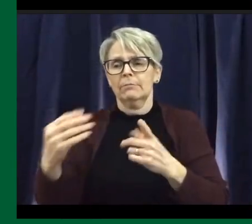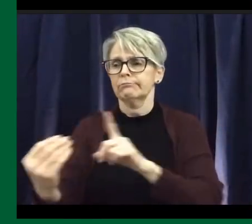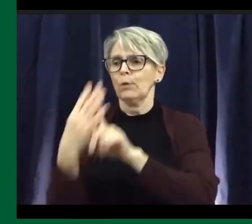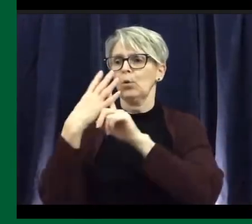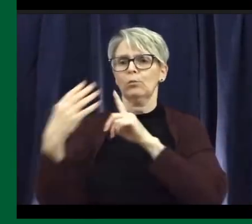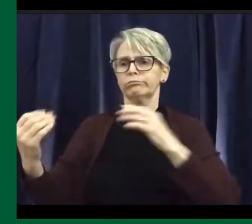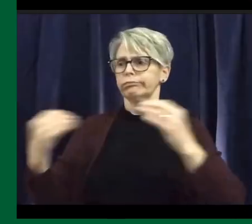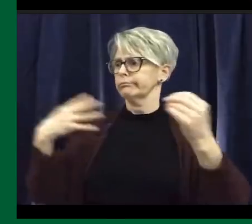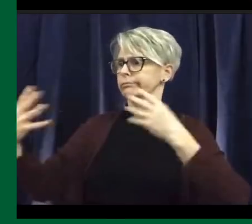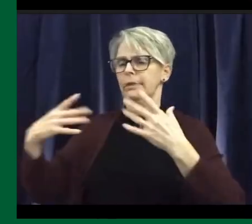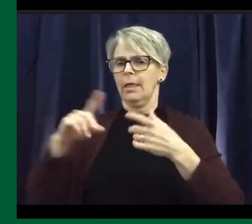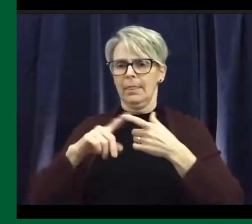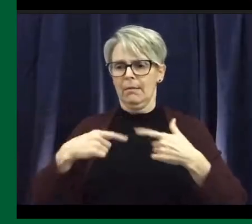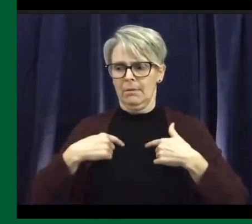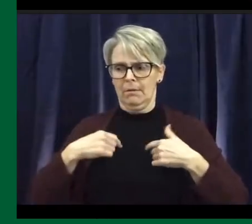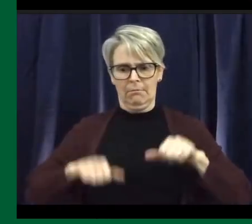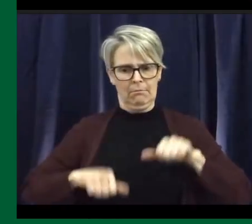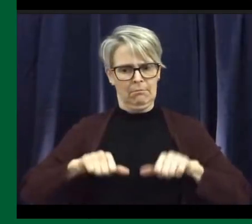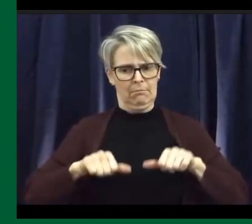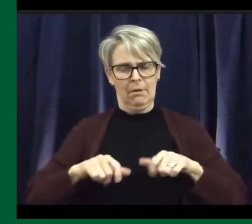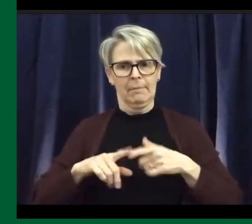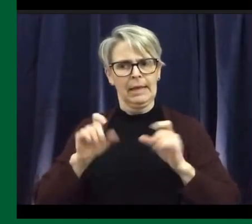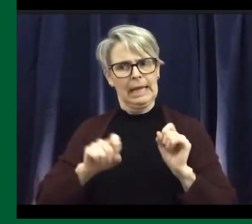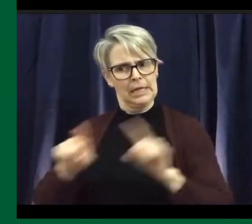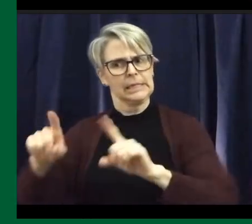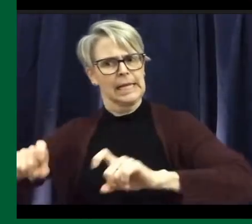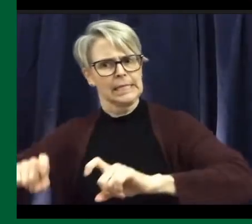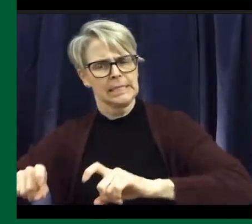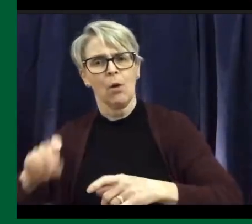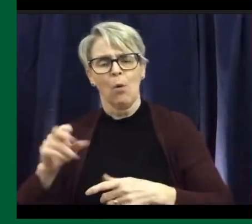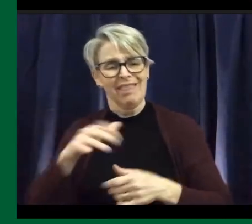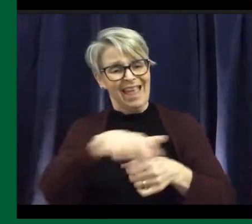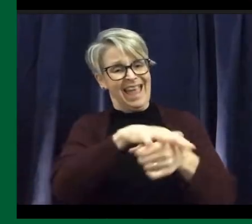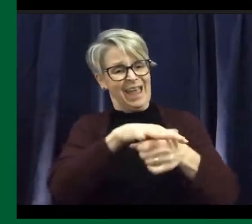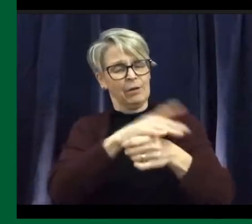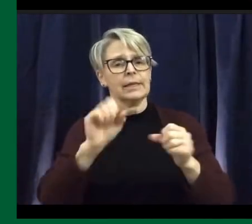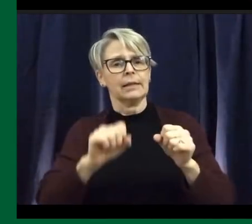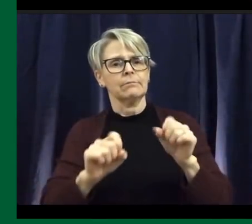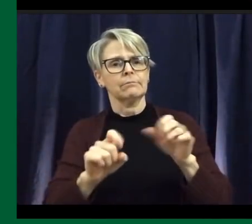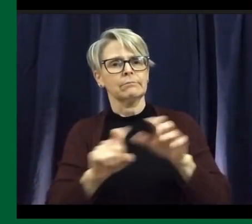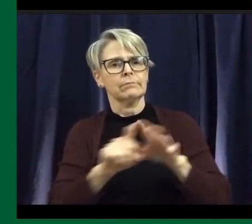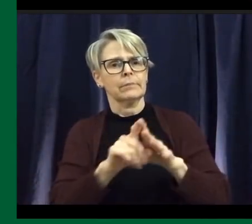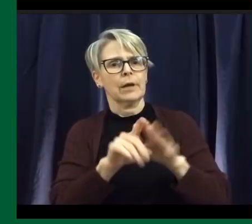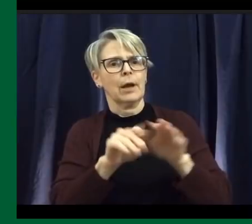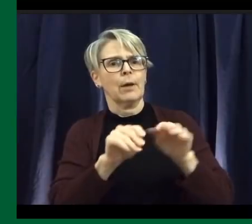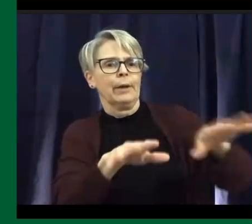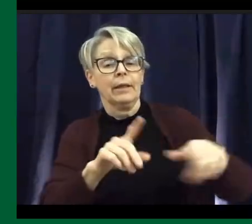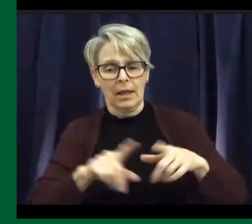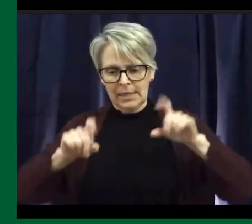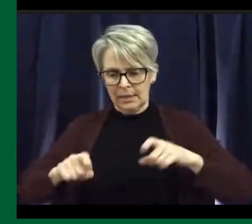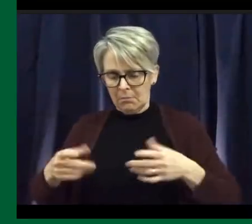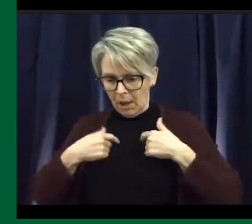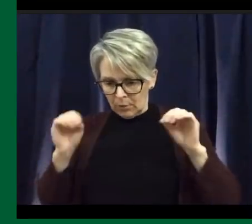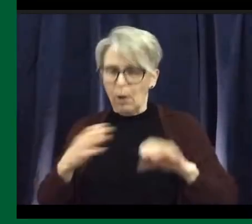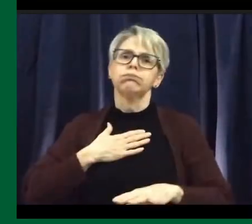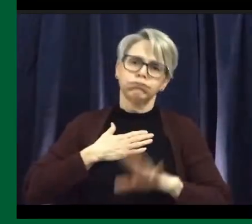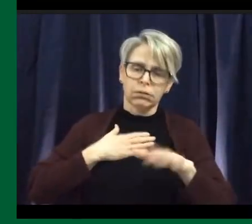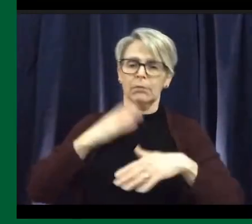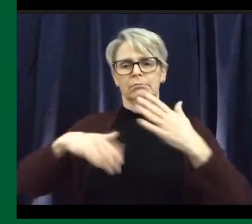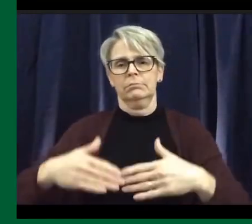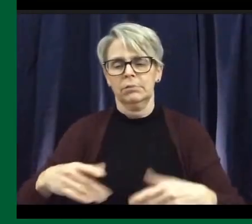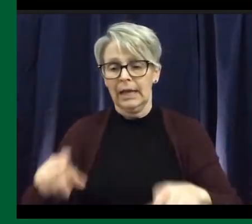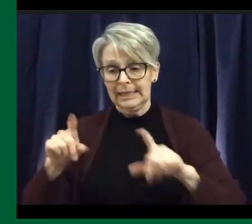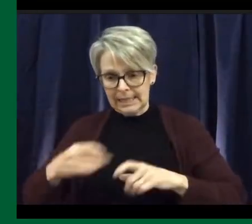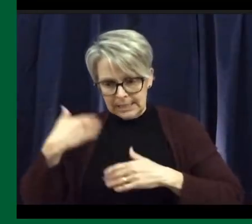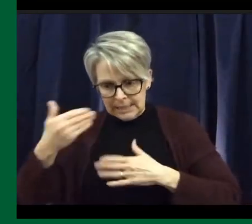or whether they are settings that are more prone to outbreaks, where testing will reassure staff about, if